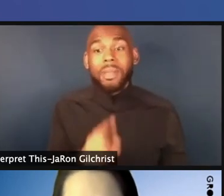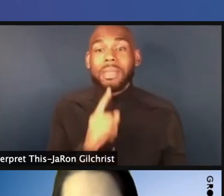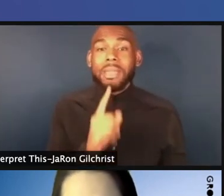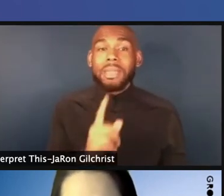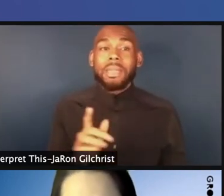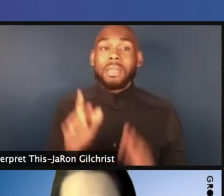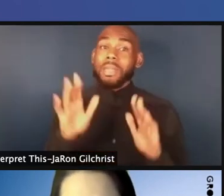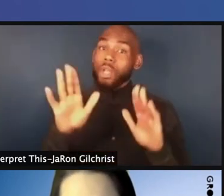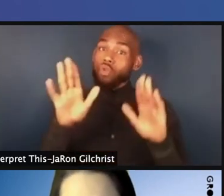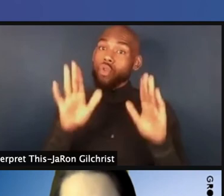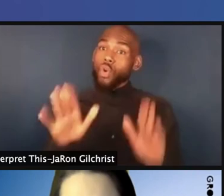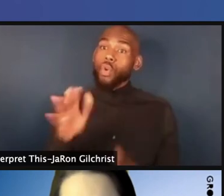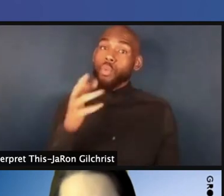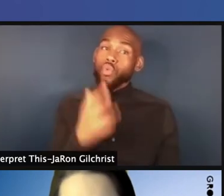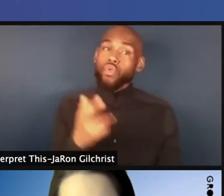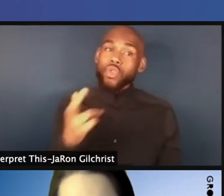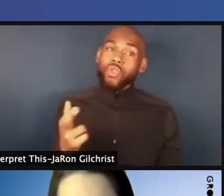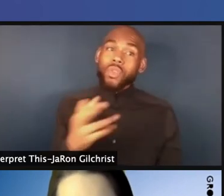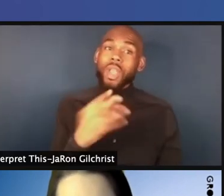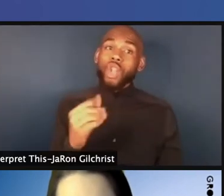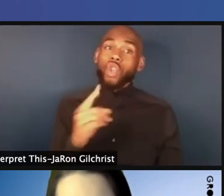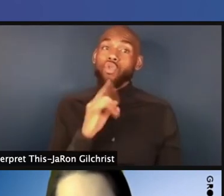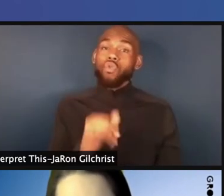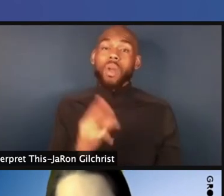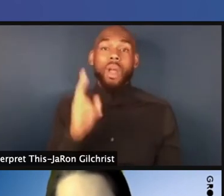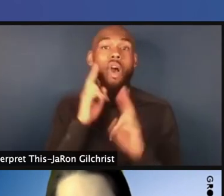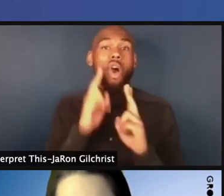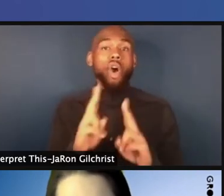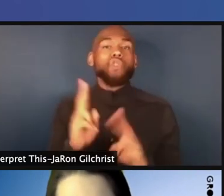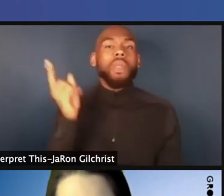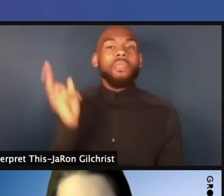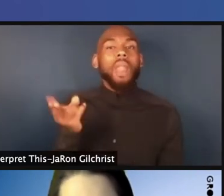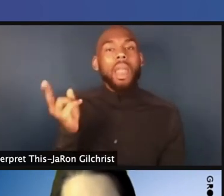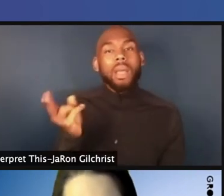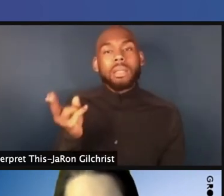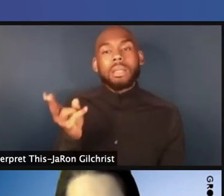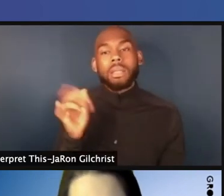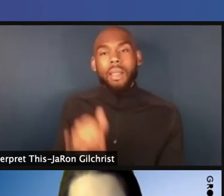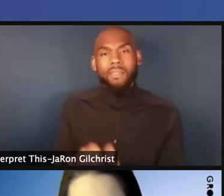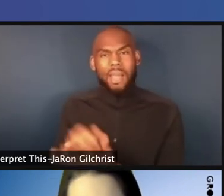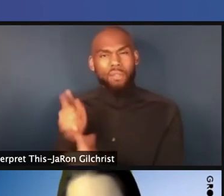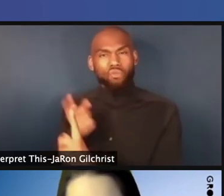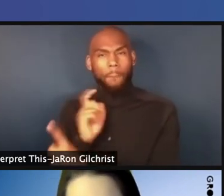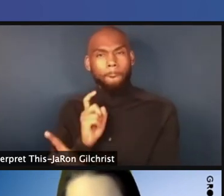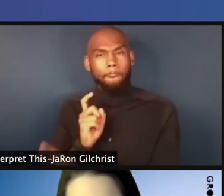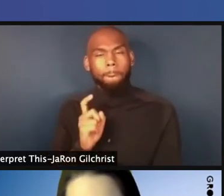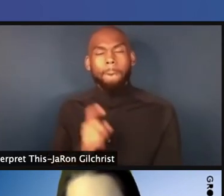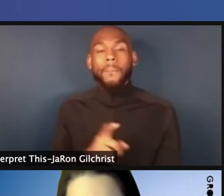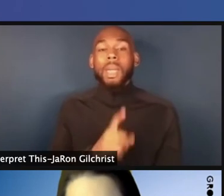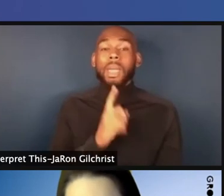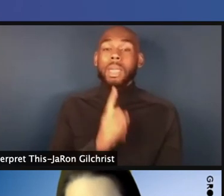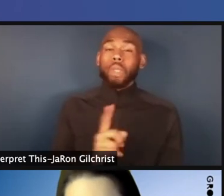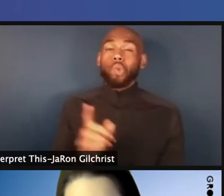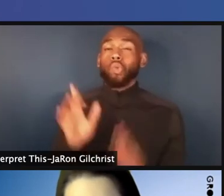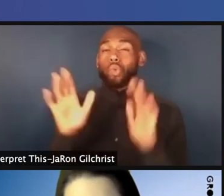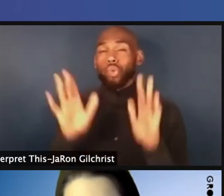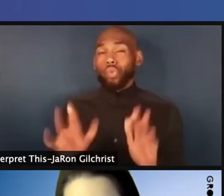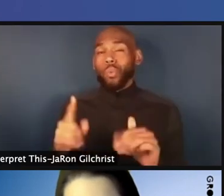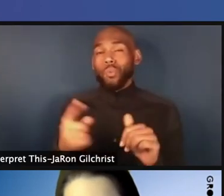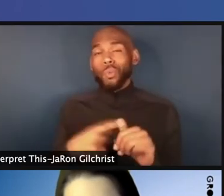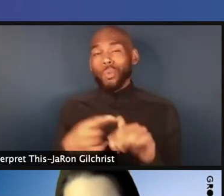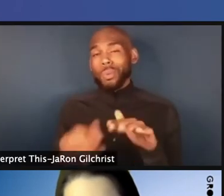an incredible resource, and also honors the legacies that it is pulling from. So that it is a great first step. In